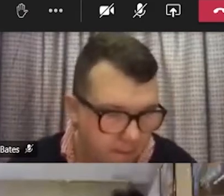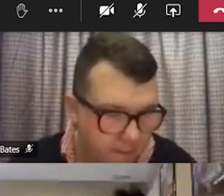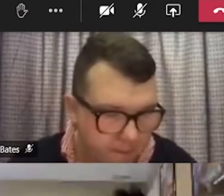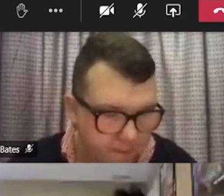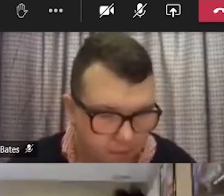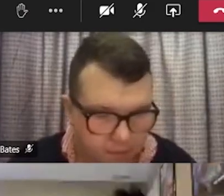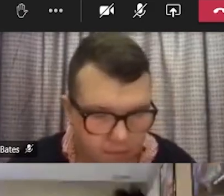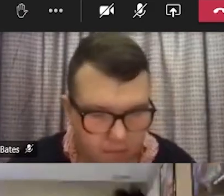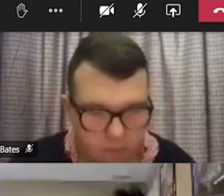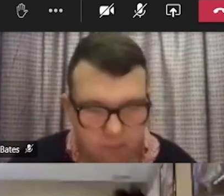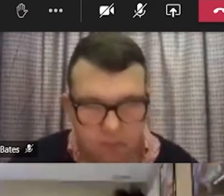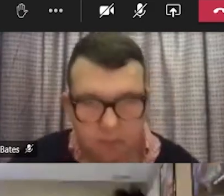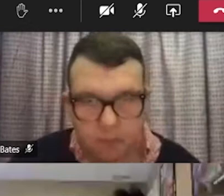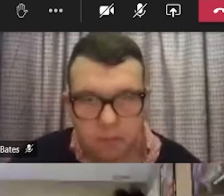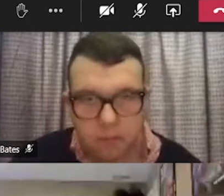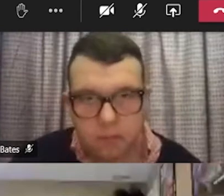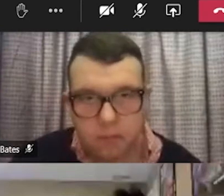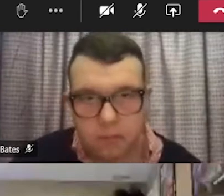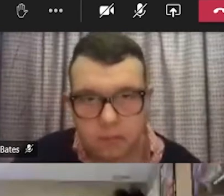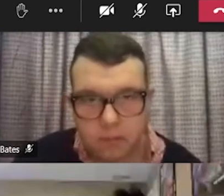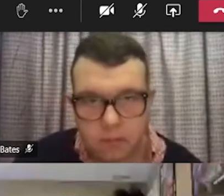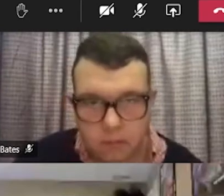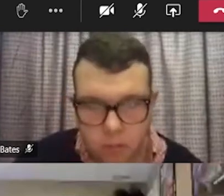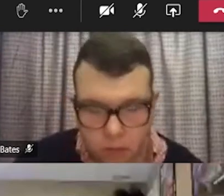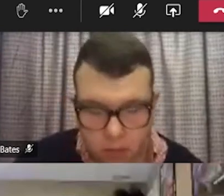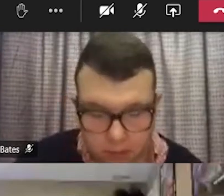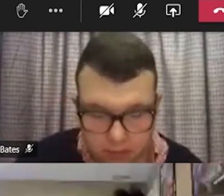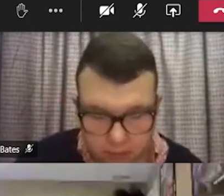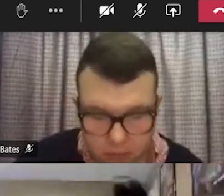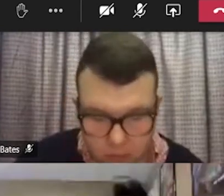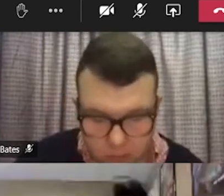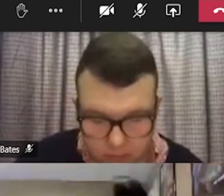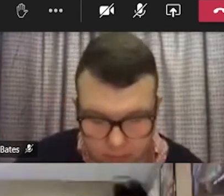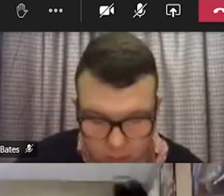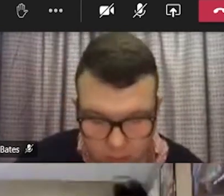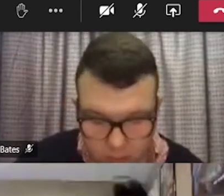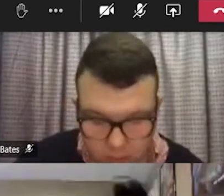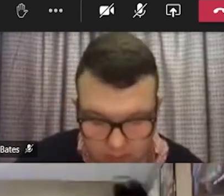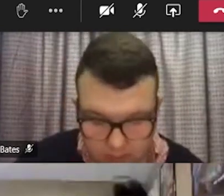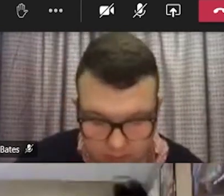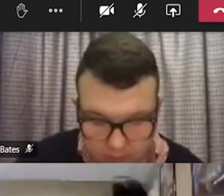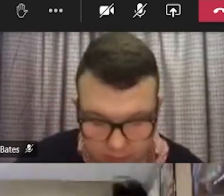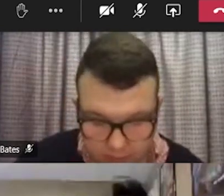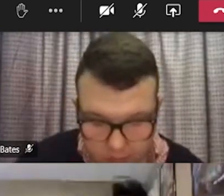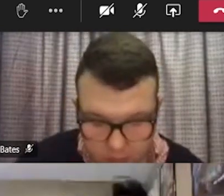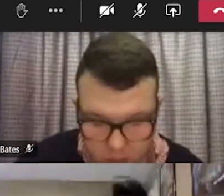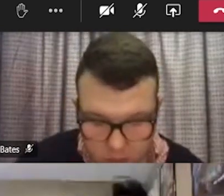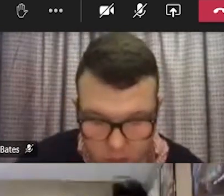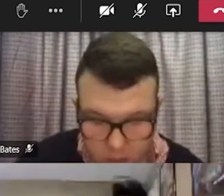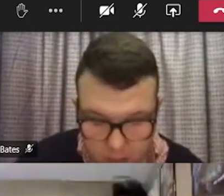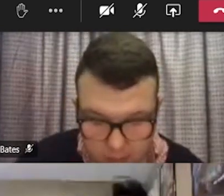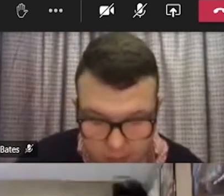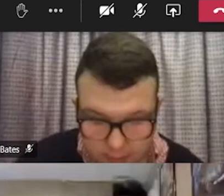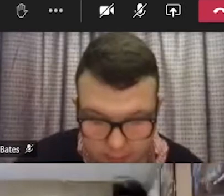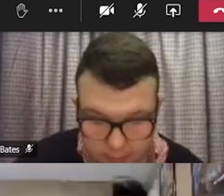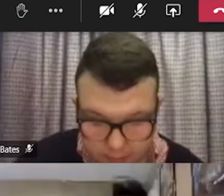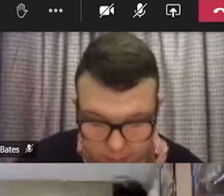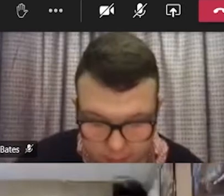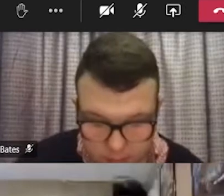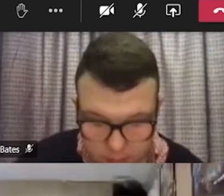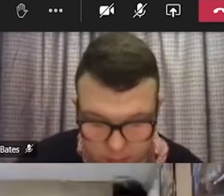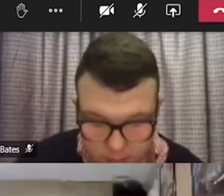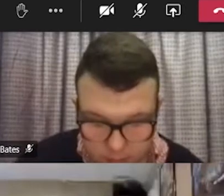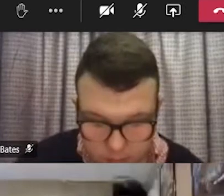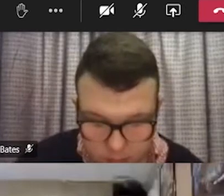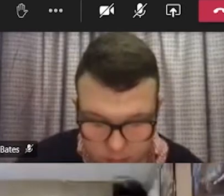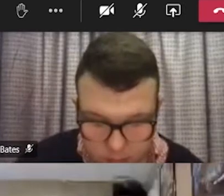restart again in January, much like we did in the spring, when really all across the whole country everything shut